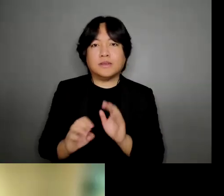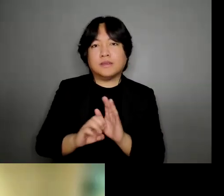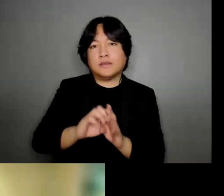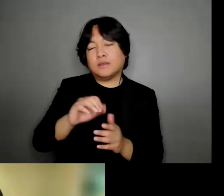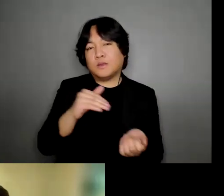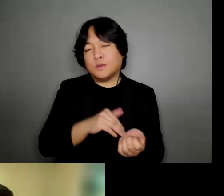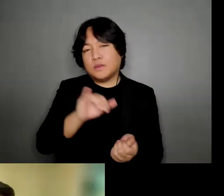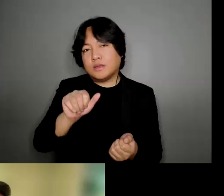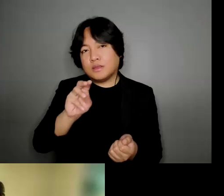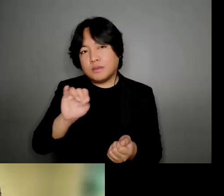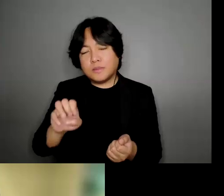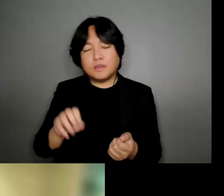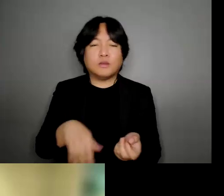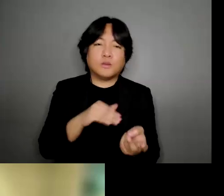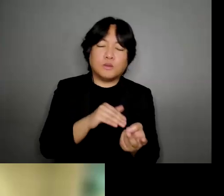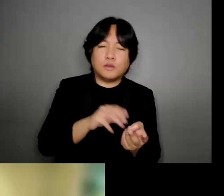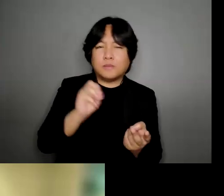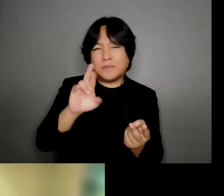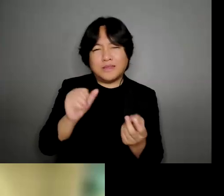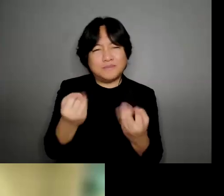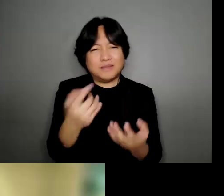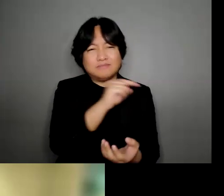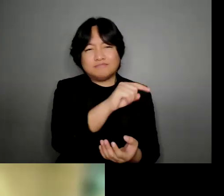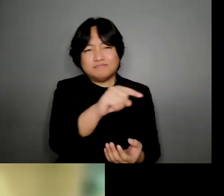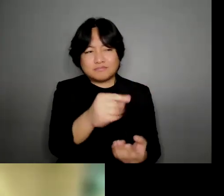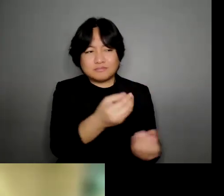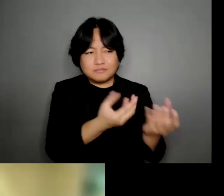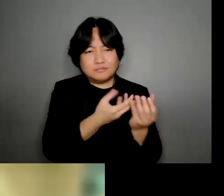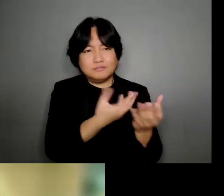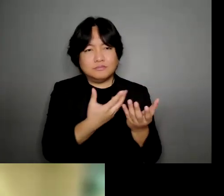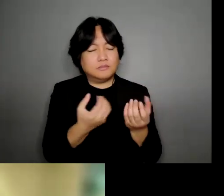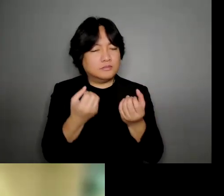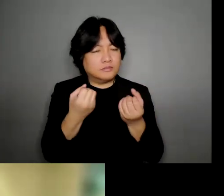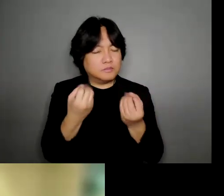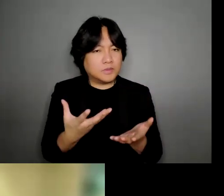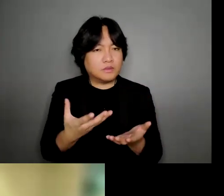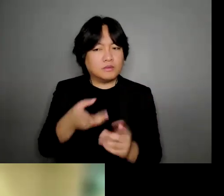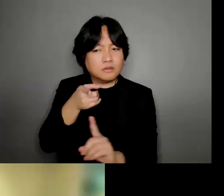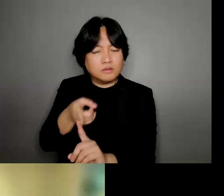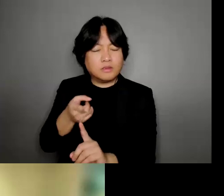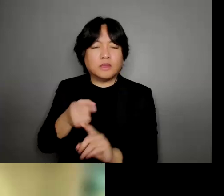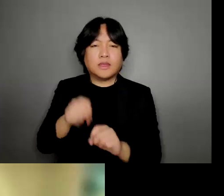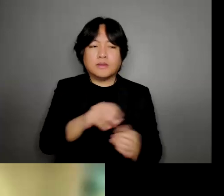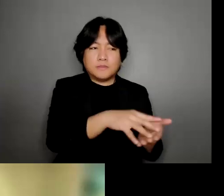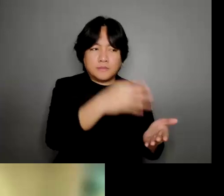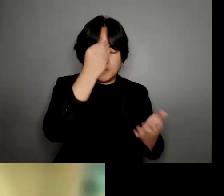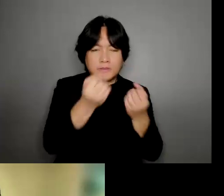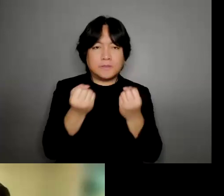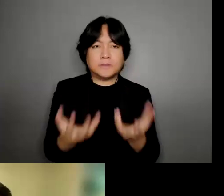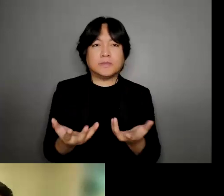Dr. Mira Ofreneo. Marami na silang nasabi, and we can learn so much. We can enrich our